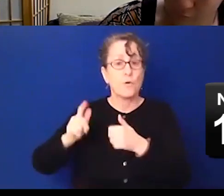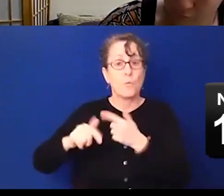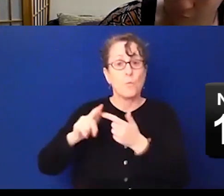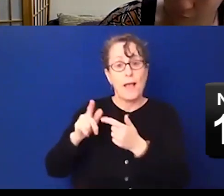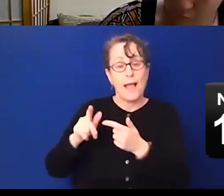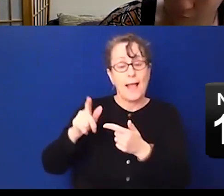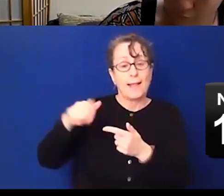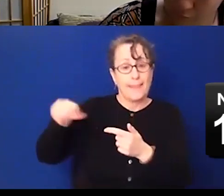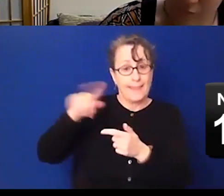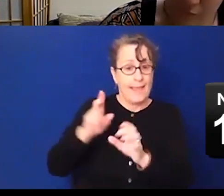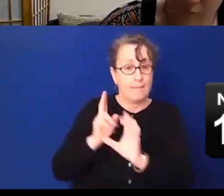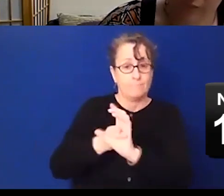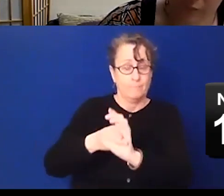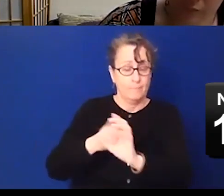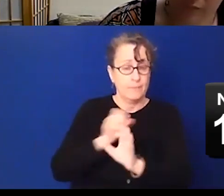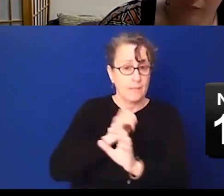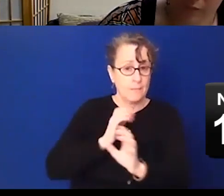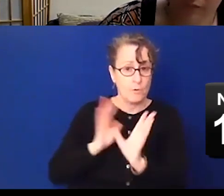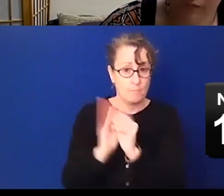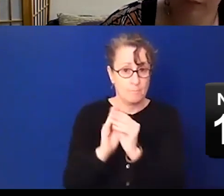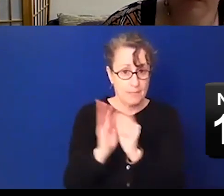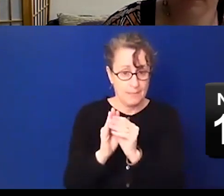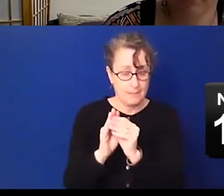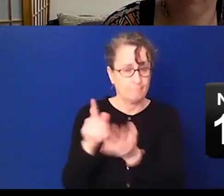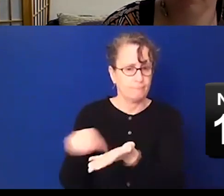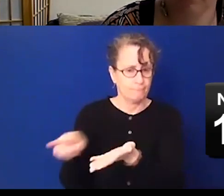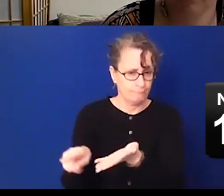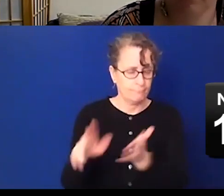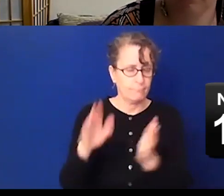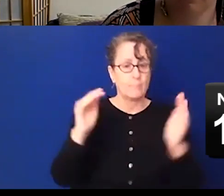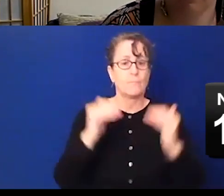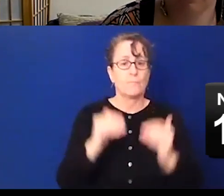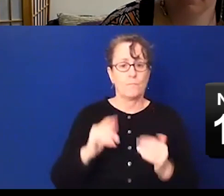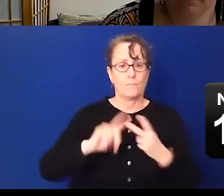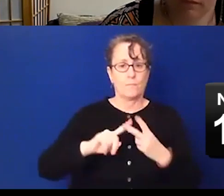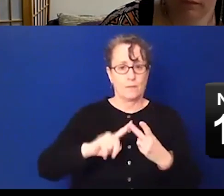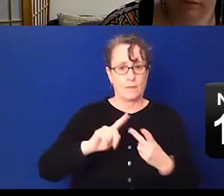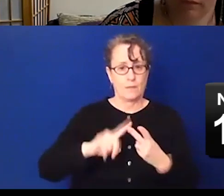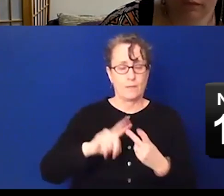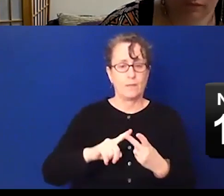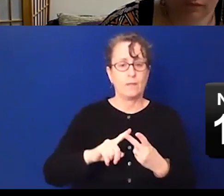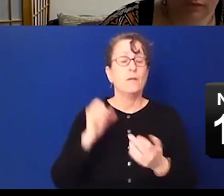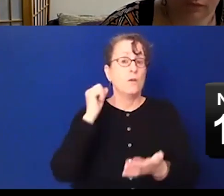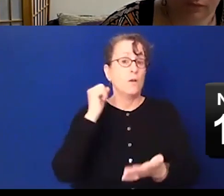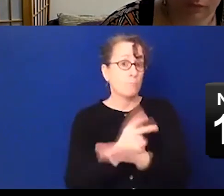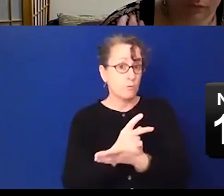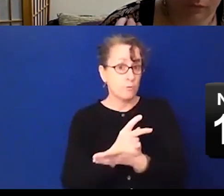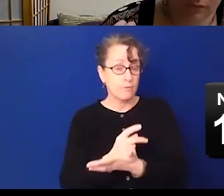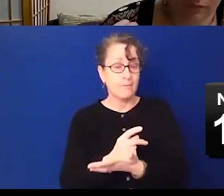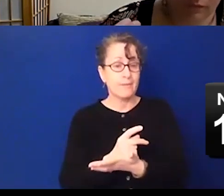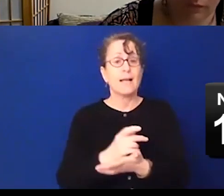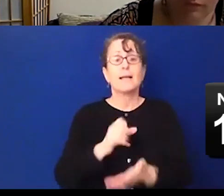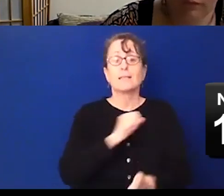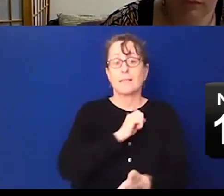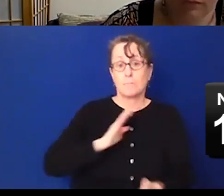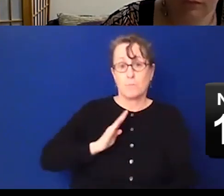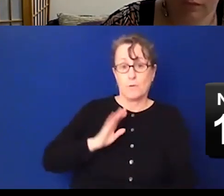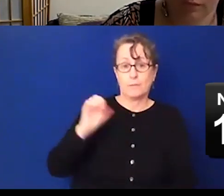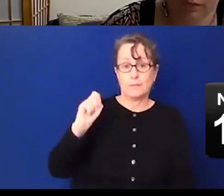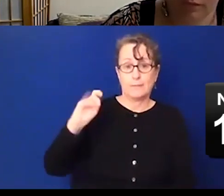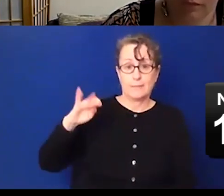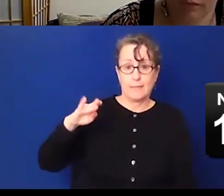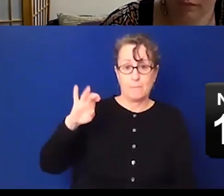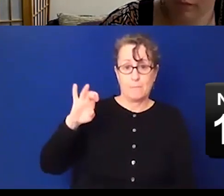board meetings. Daniel further moved that to approve having the select board stipend and dependent